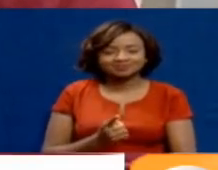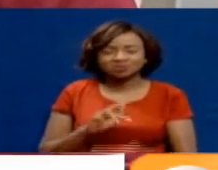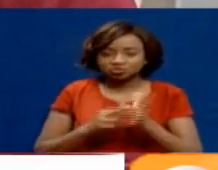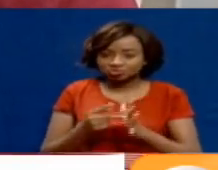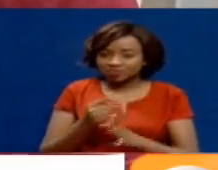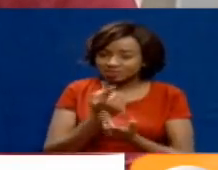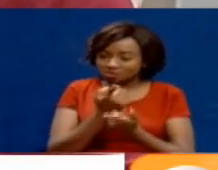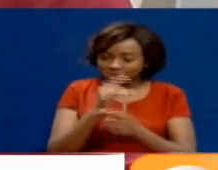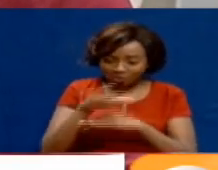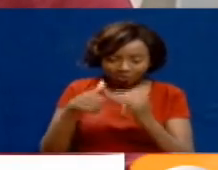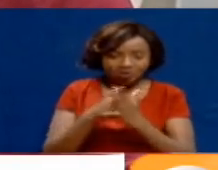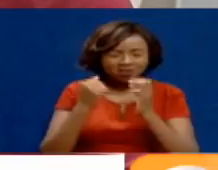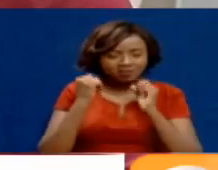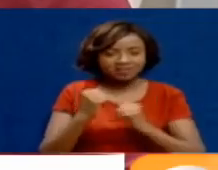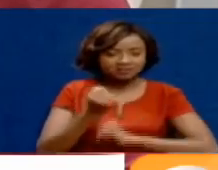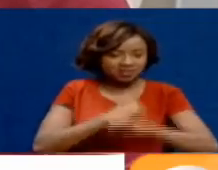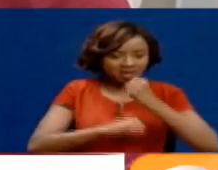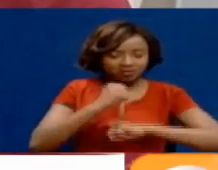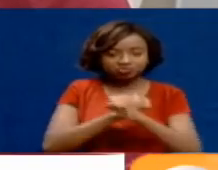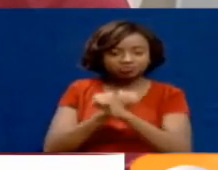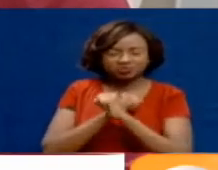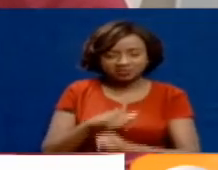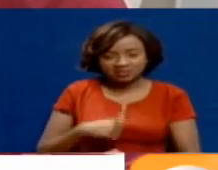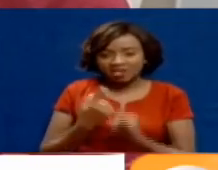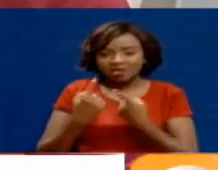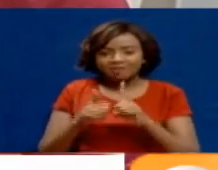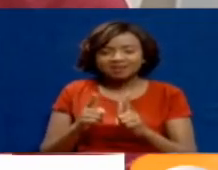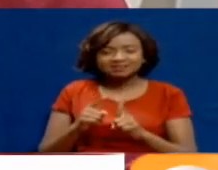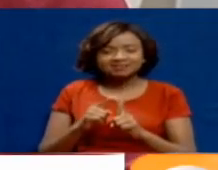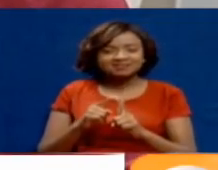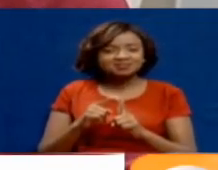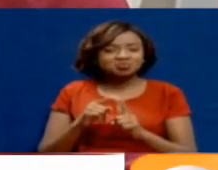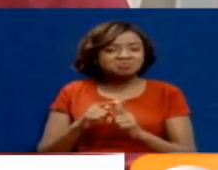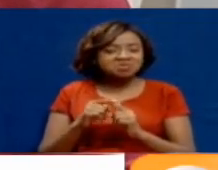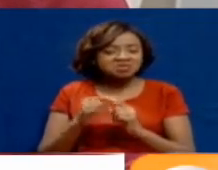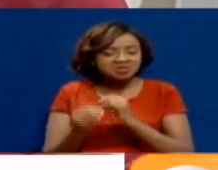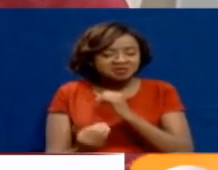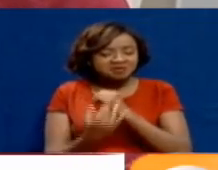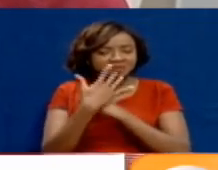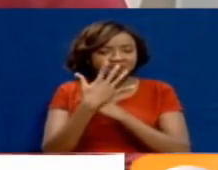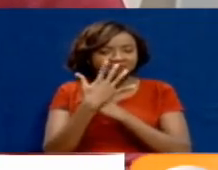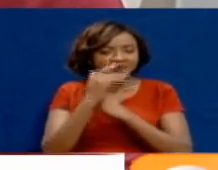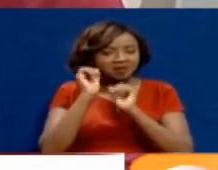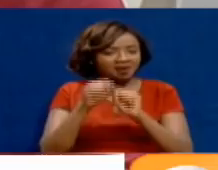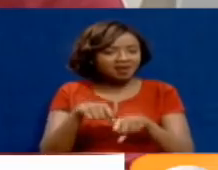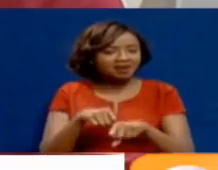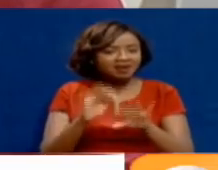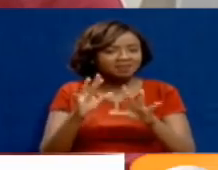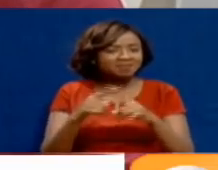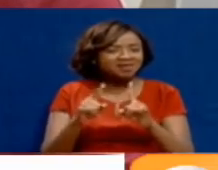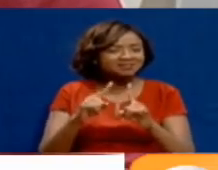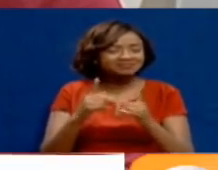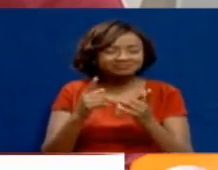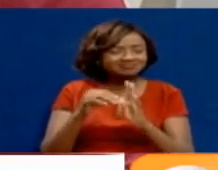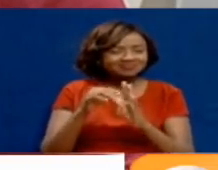take precautions. The difference comes in how bad the disease gets. Okay. And we're seeing that for people with